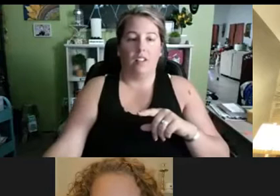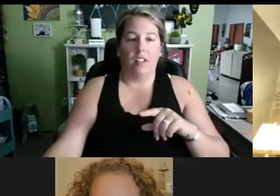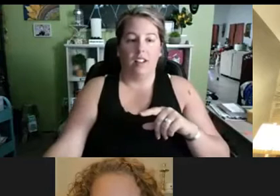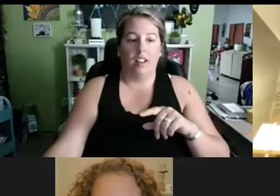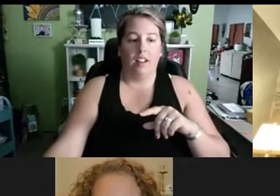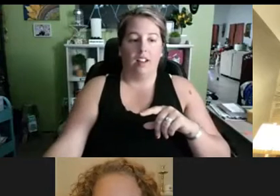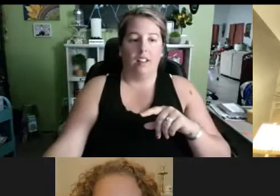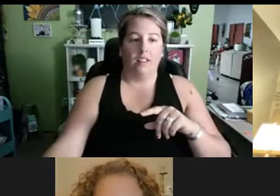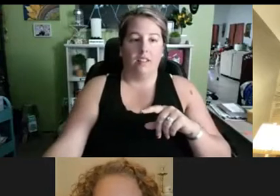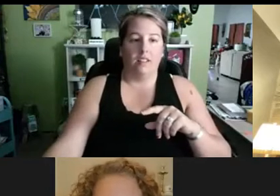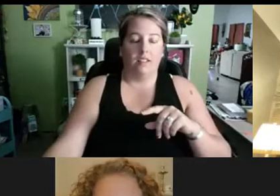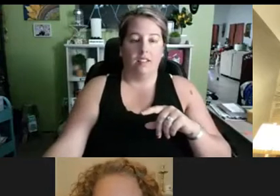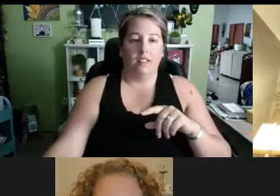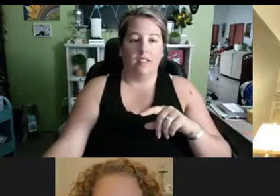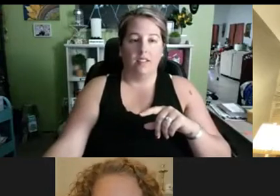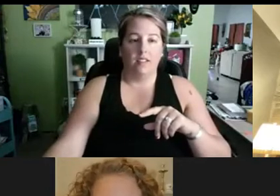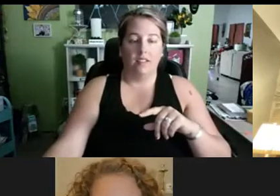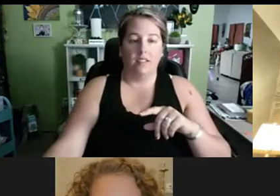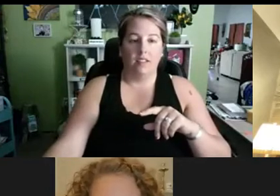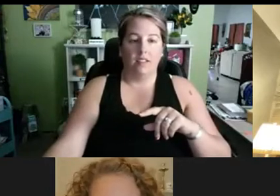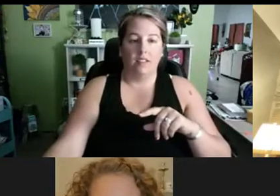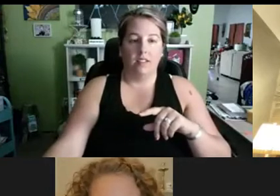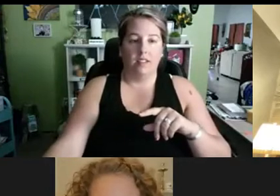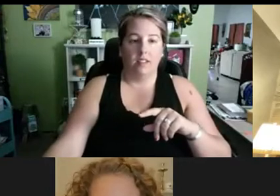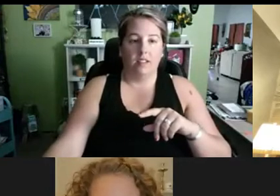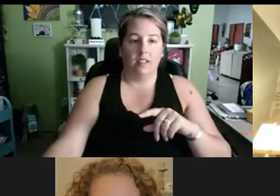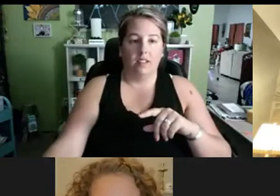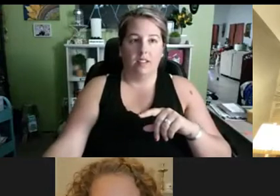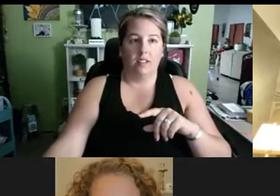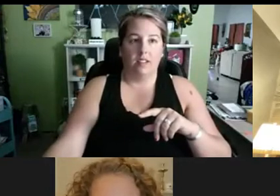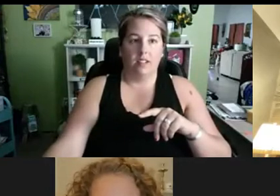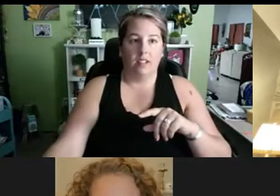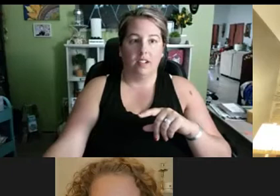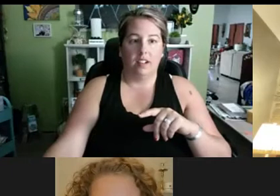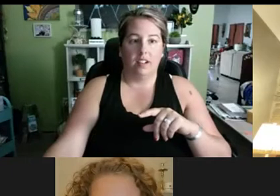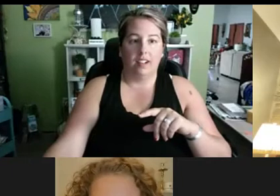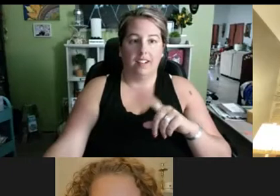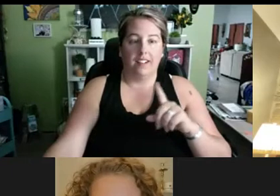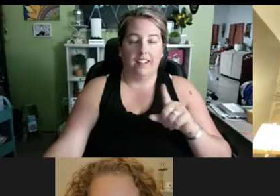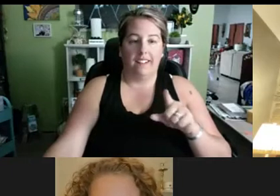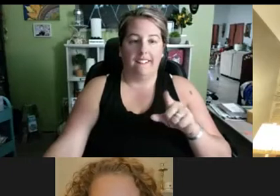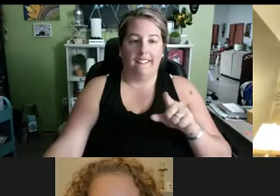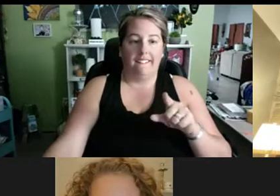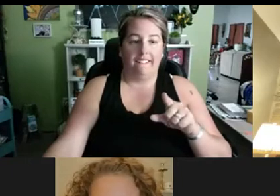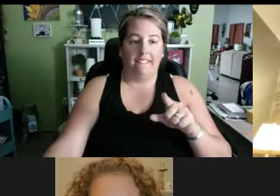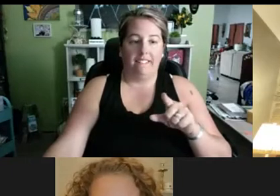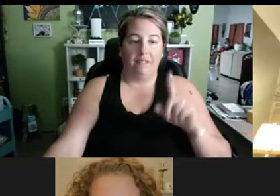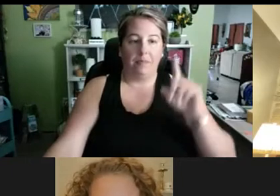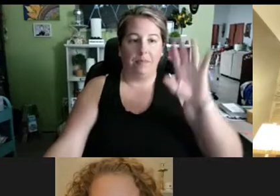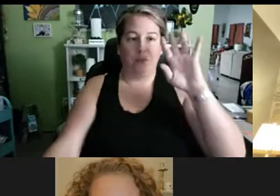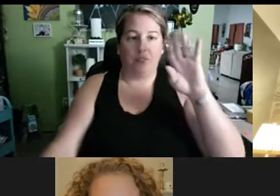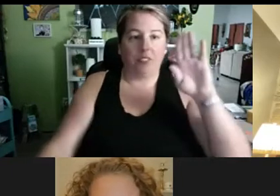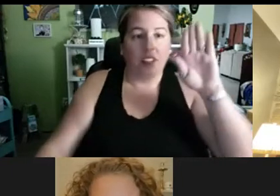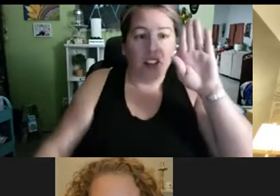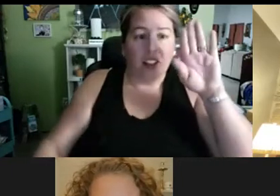then you have the next one. Oh, looks like you got your order. Like it can be so